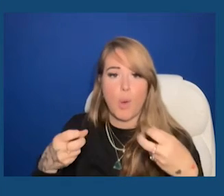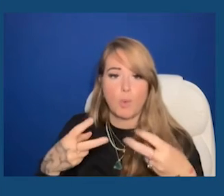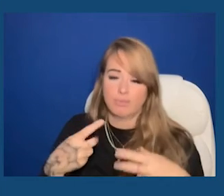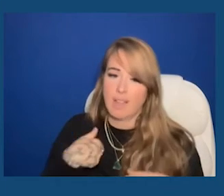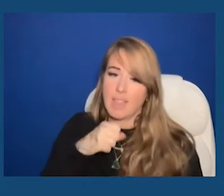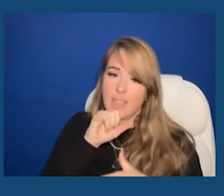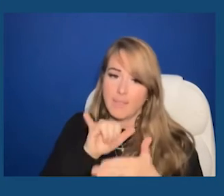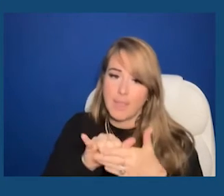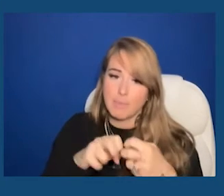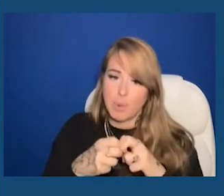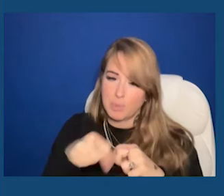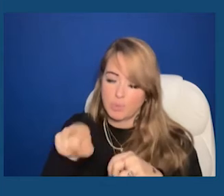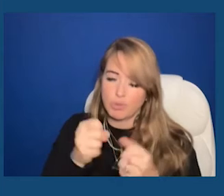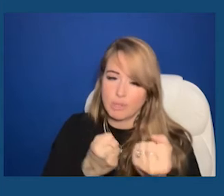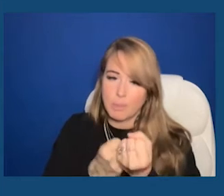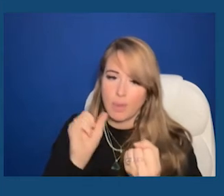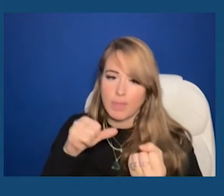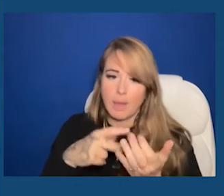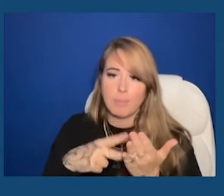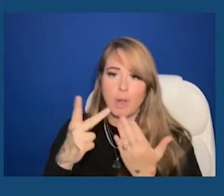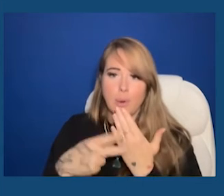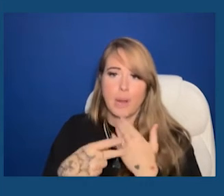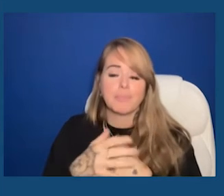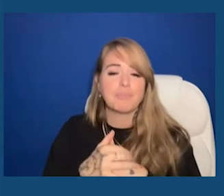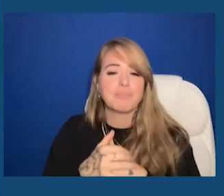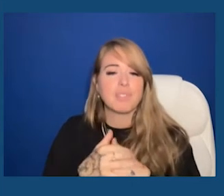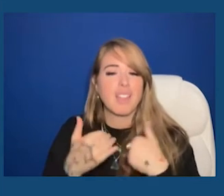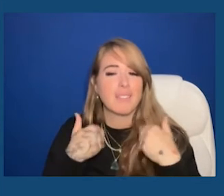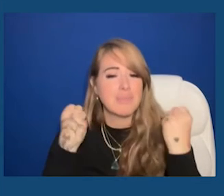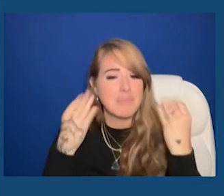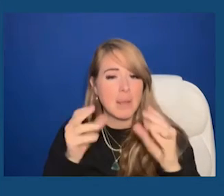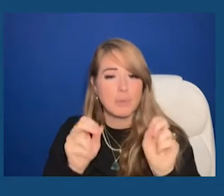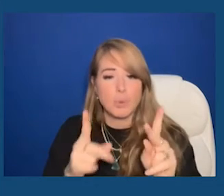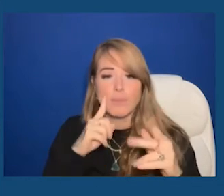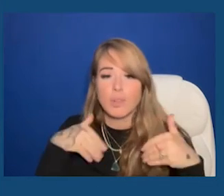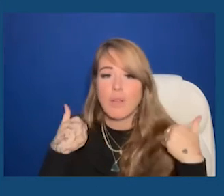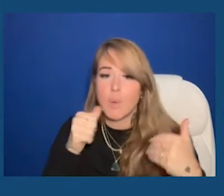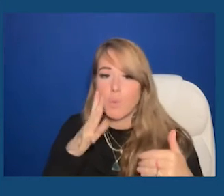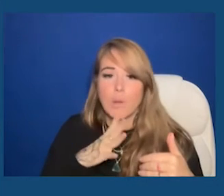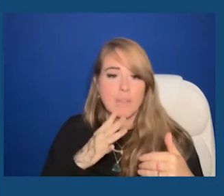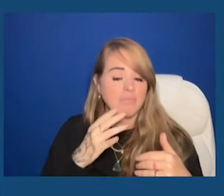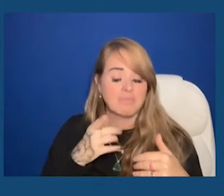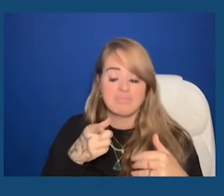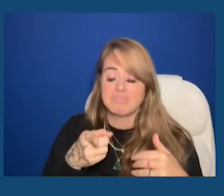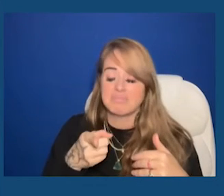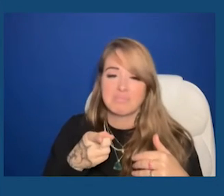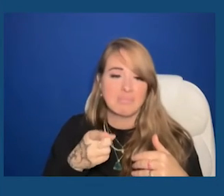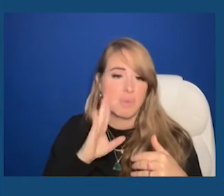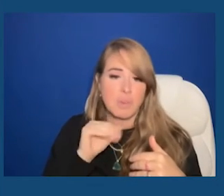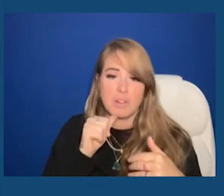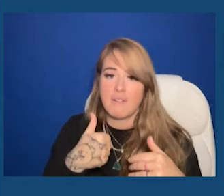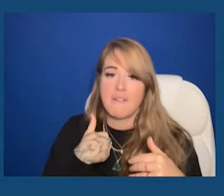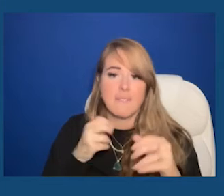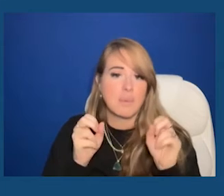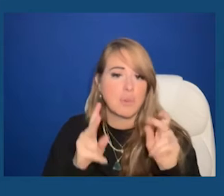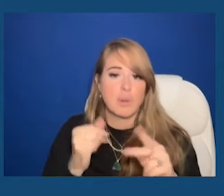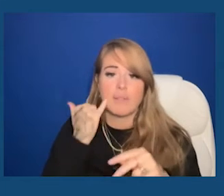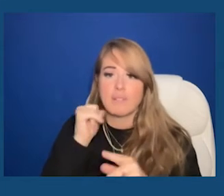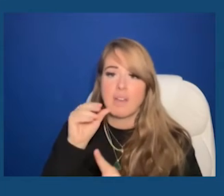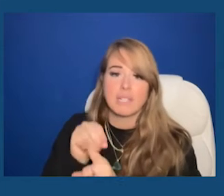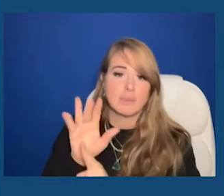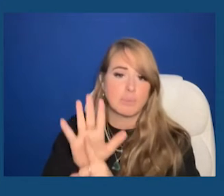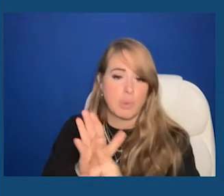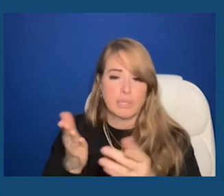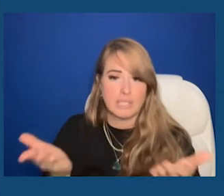it. Creating opportunities for young women who otherwise would never have not any to be exposed to